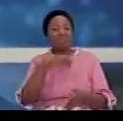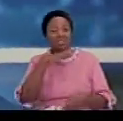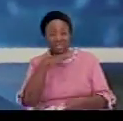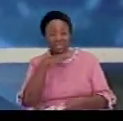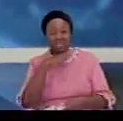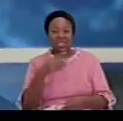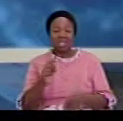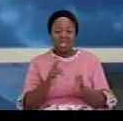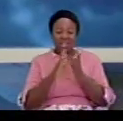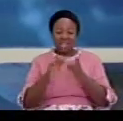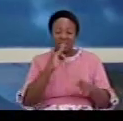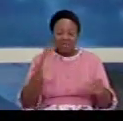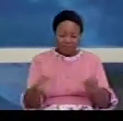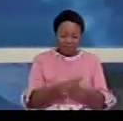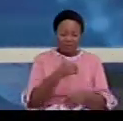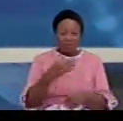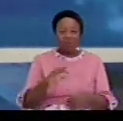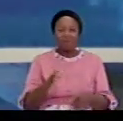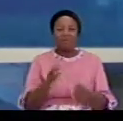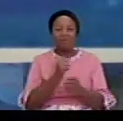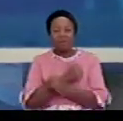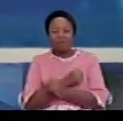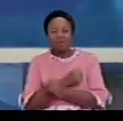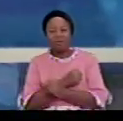of love.